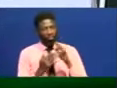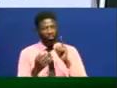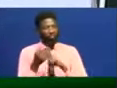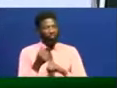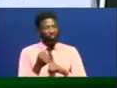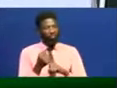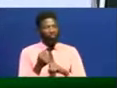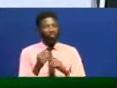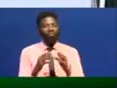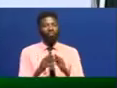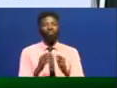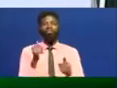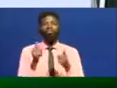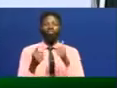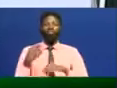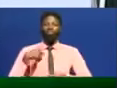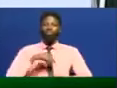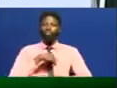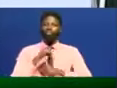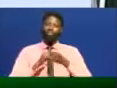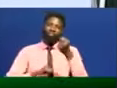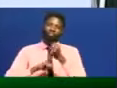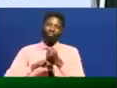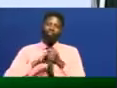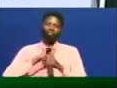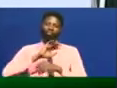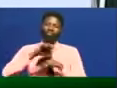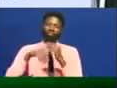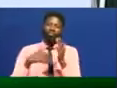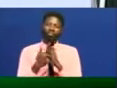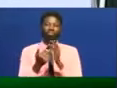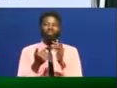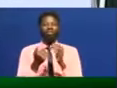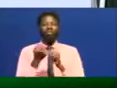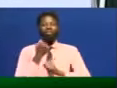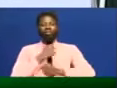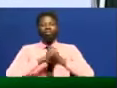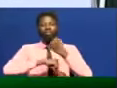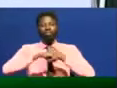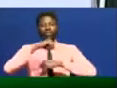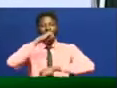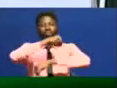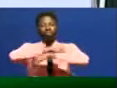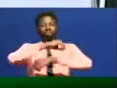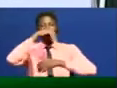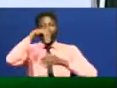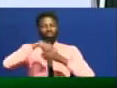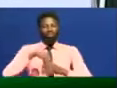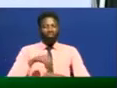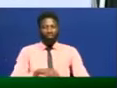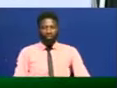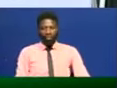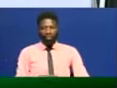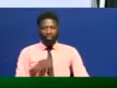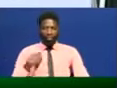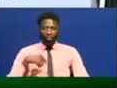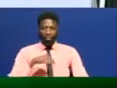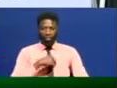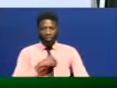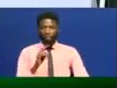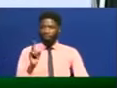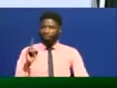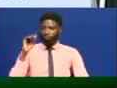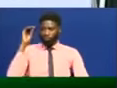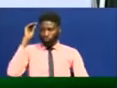achievements was to sponsor all activities in school. We gave the Minister of